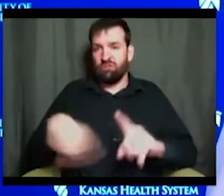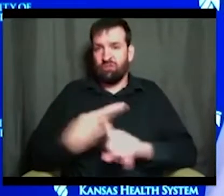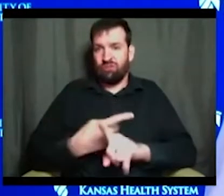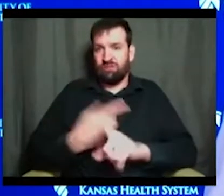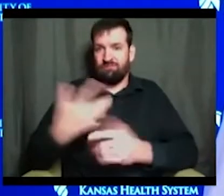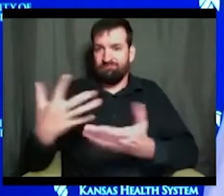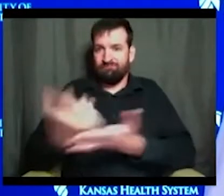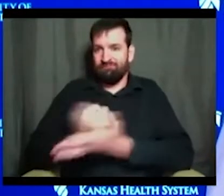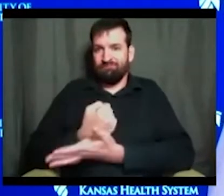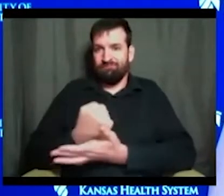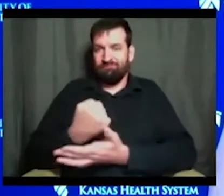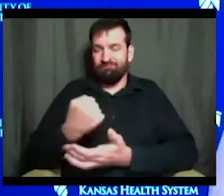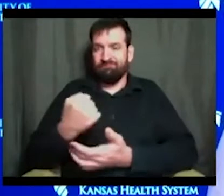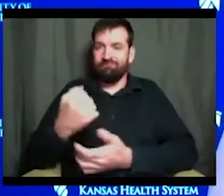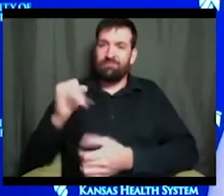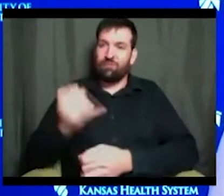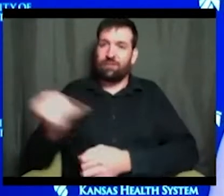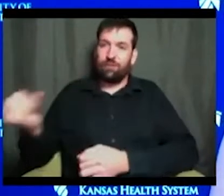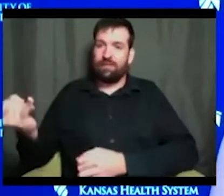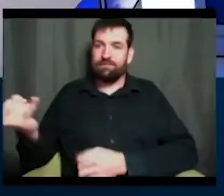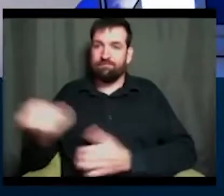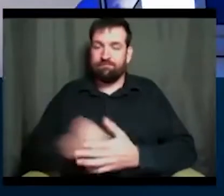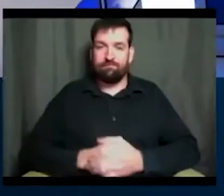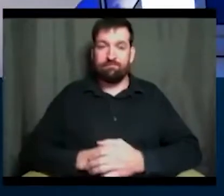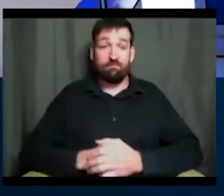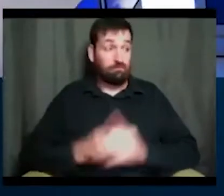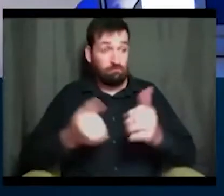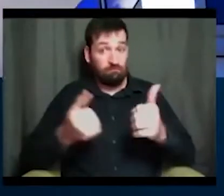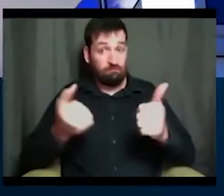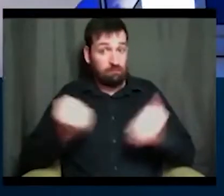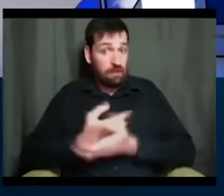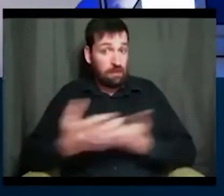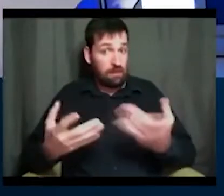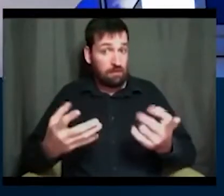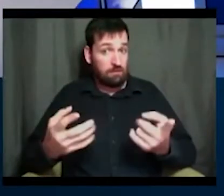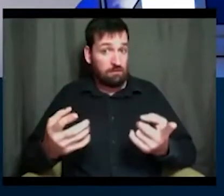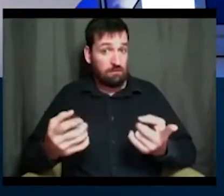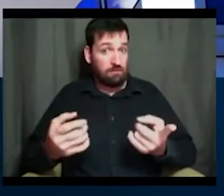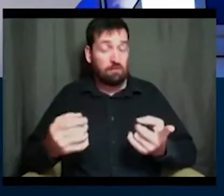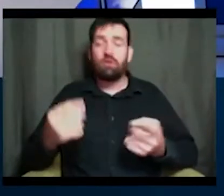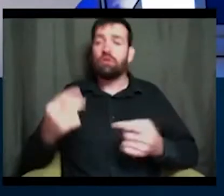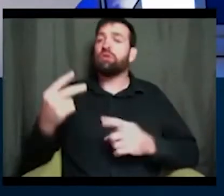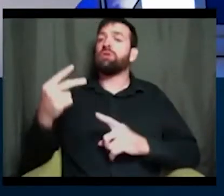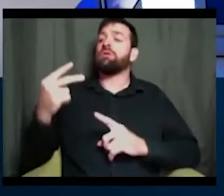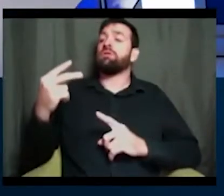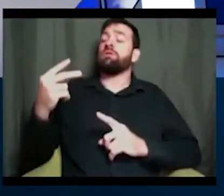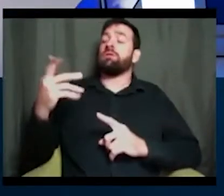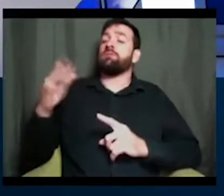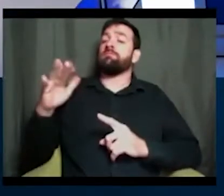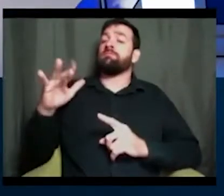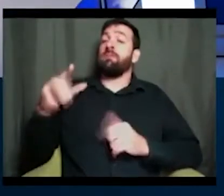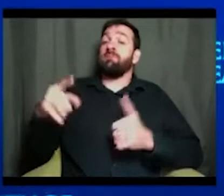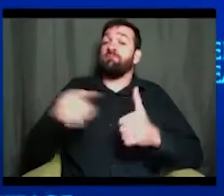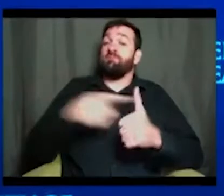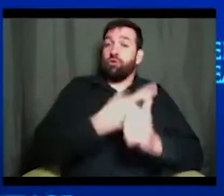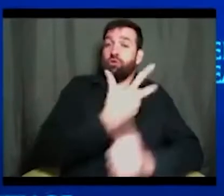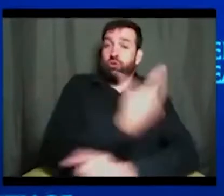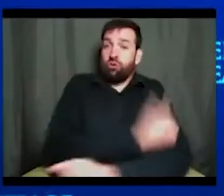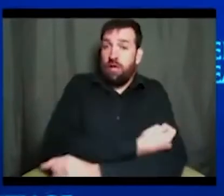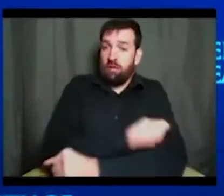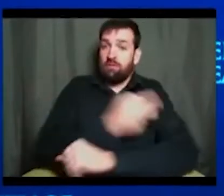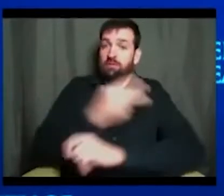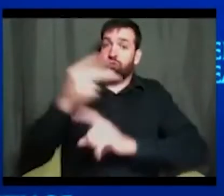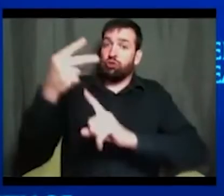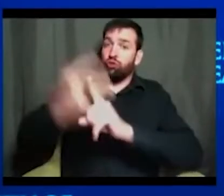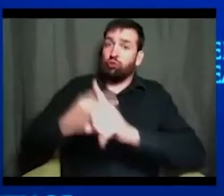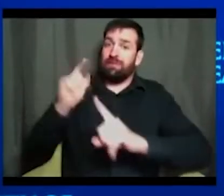able to get J&J. Heard anything about that? Well, 2 months after a first shot with J&J, people who meet